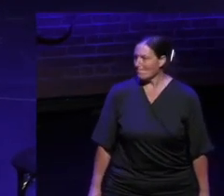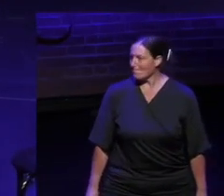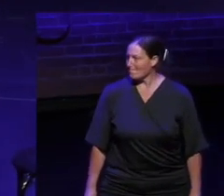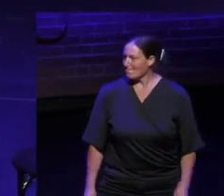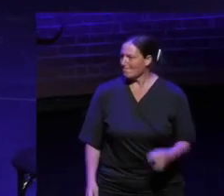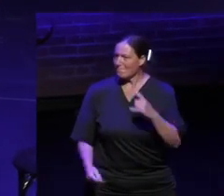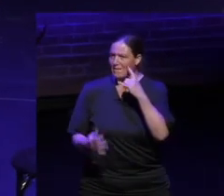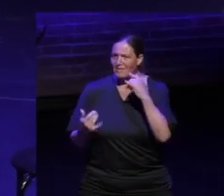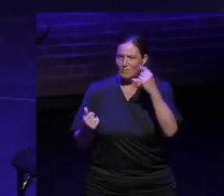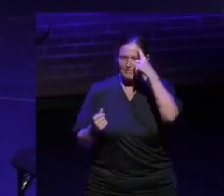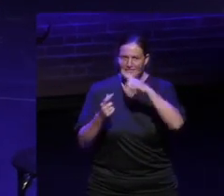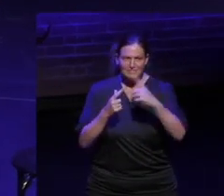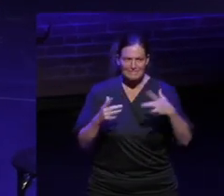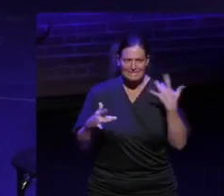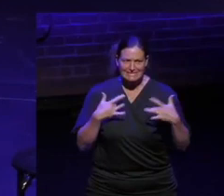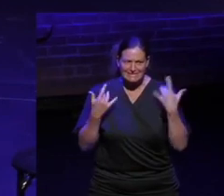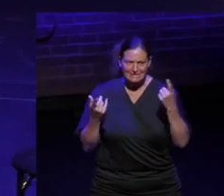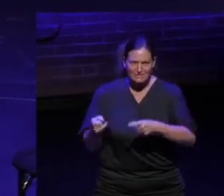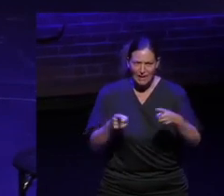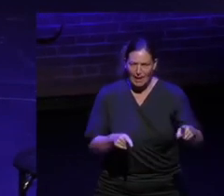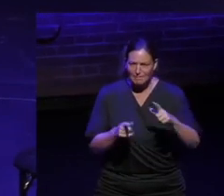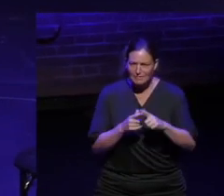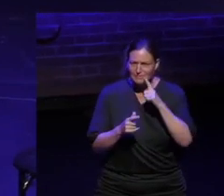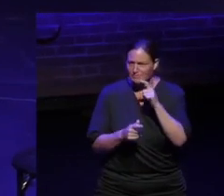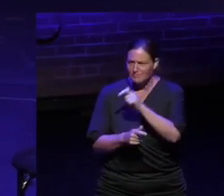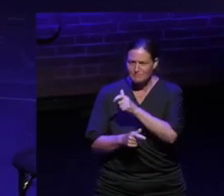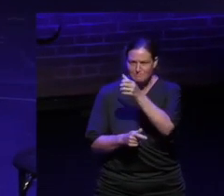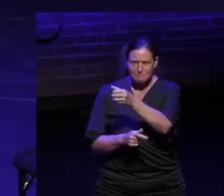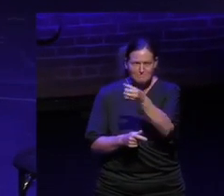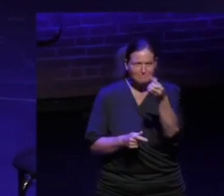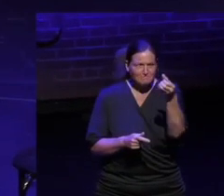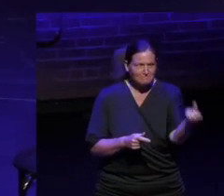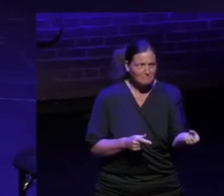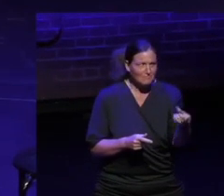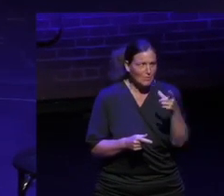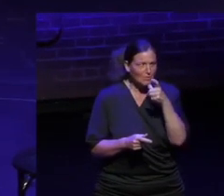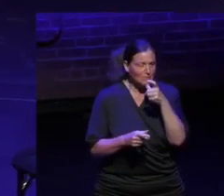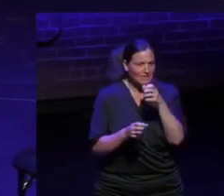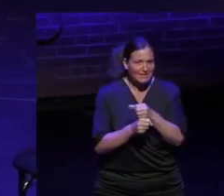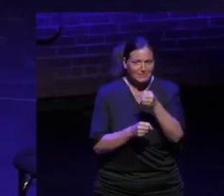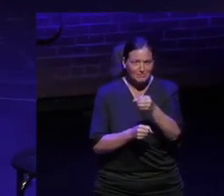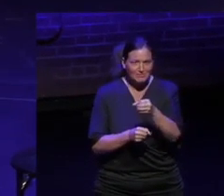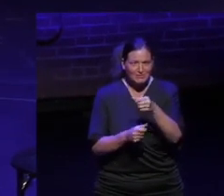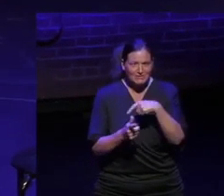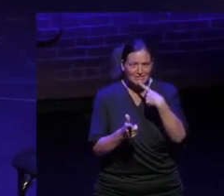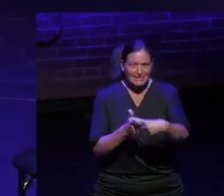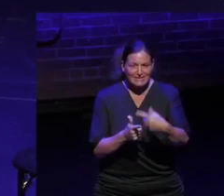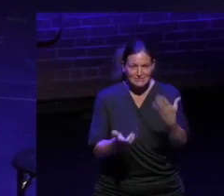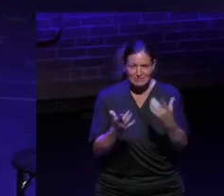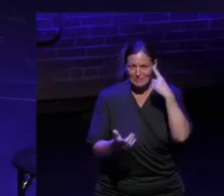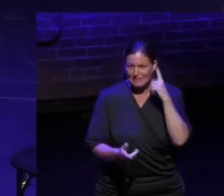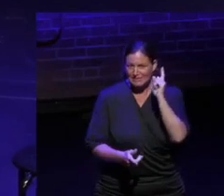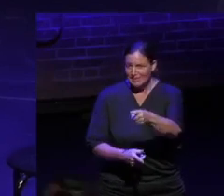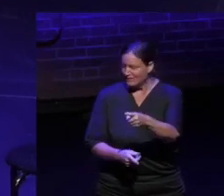Now I believe something exciting is going to happen, so I'm going to turn this over to whoever gets this microphone next, which might be you. Do we get